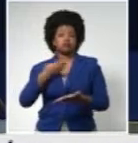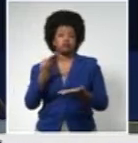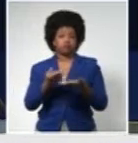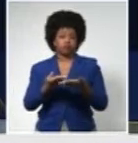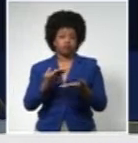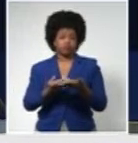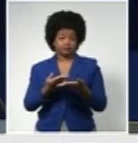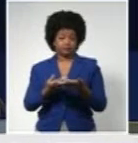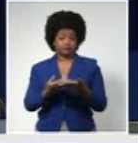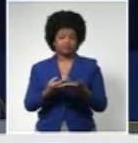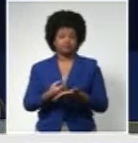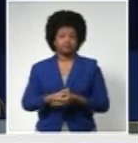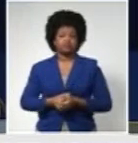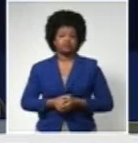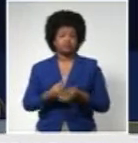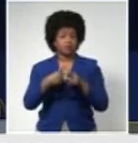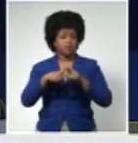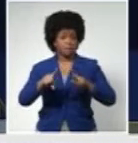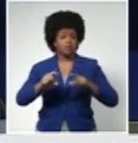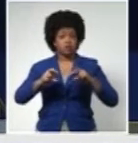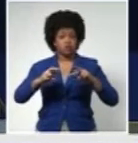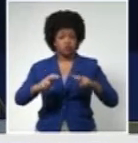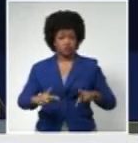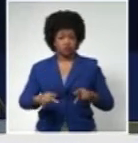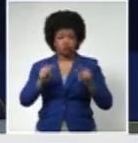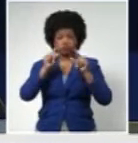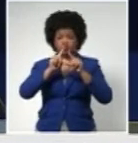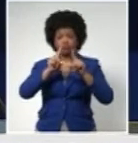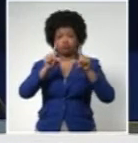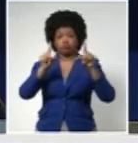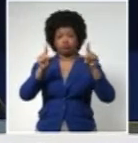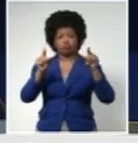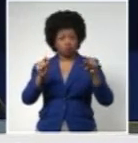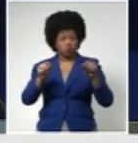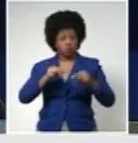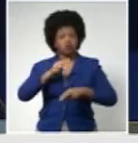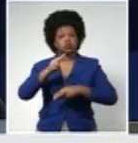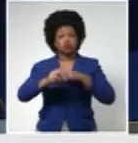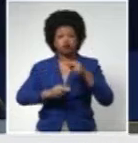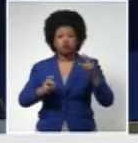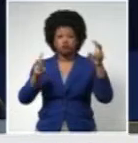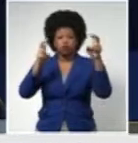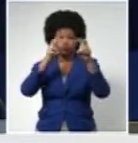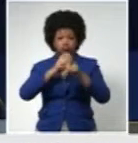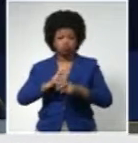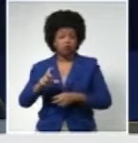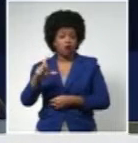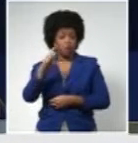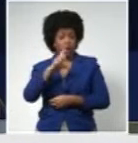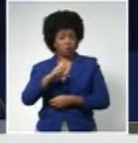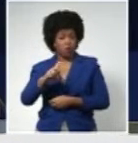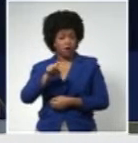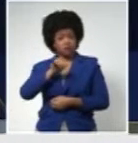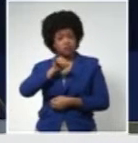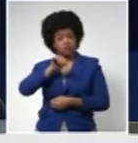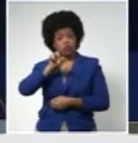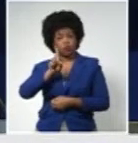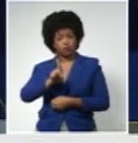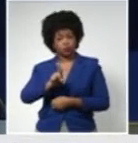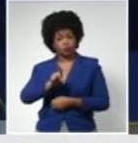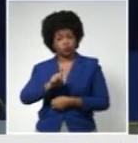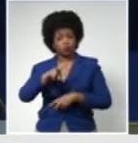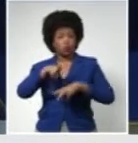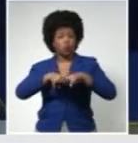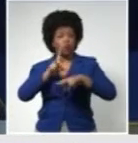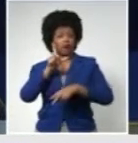most significant, Camagüey with 61, Holguín with 63, Santiago de Cuba 89, Guantánamo with 54,